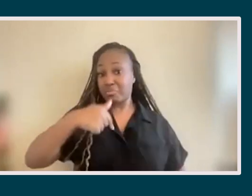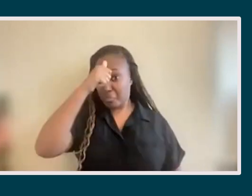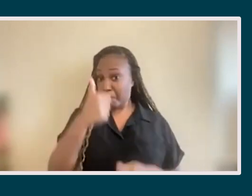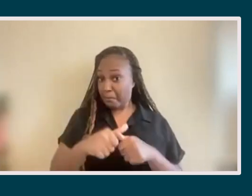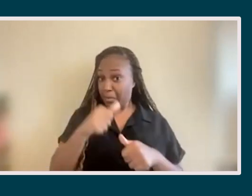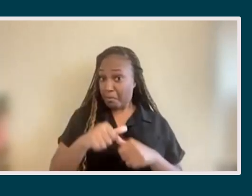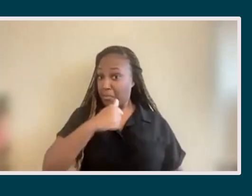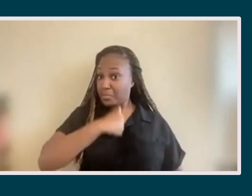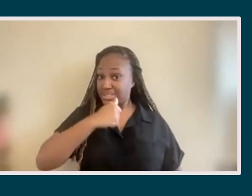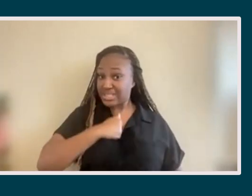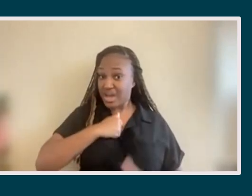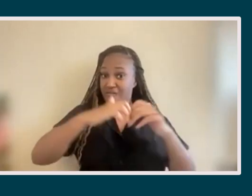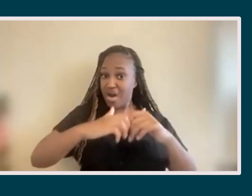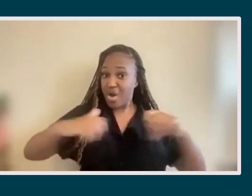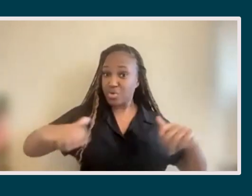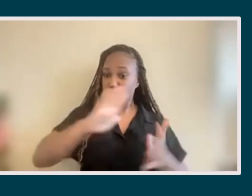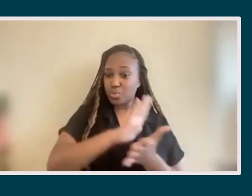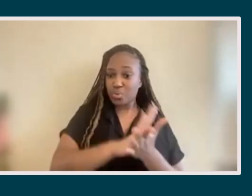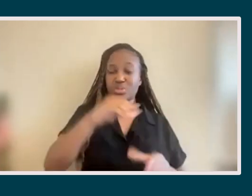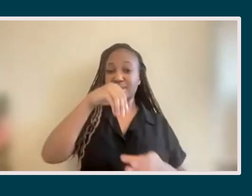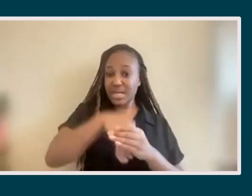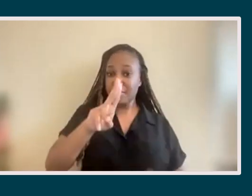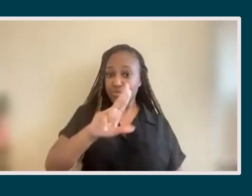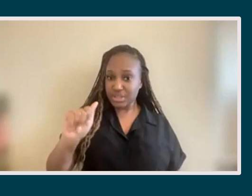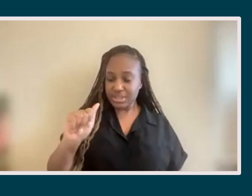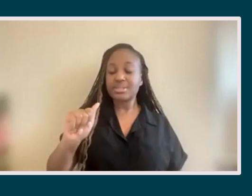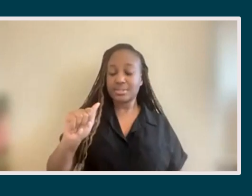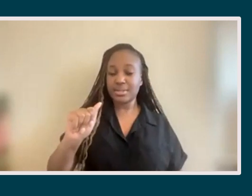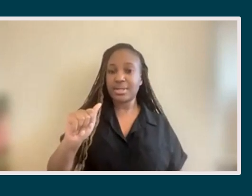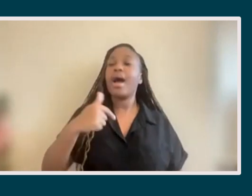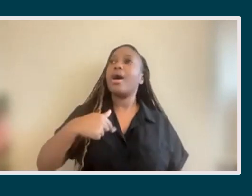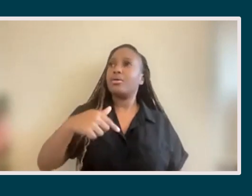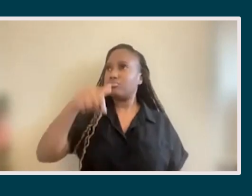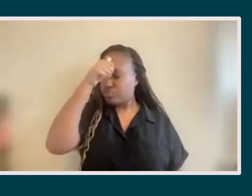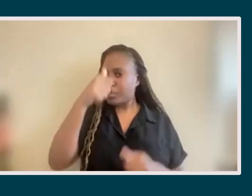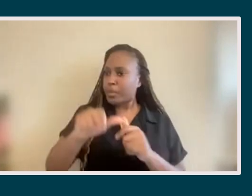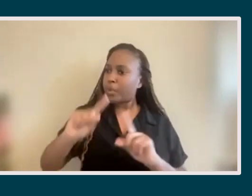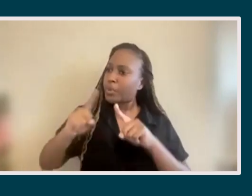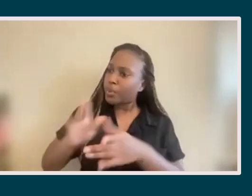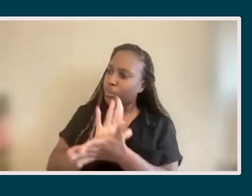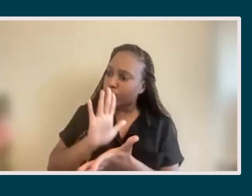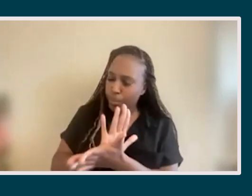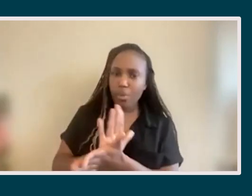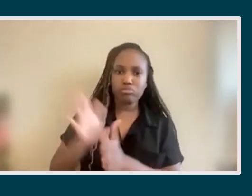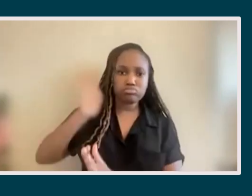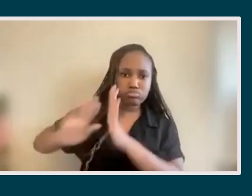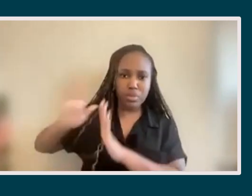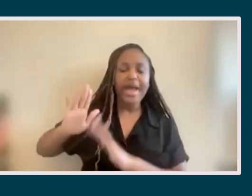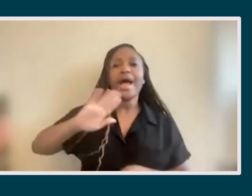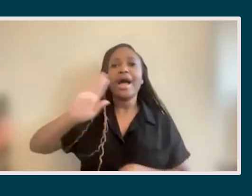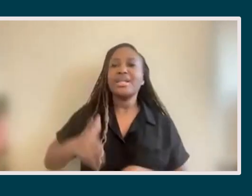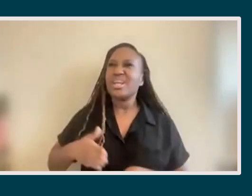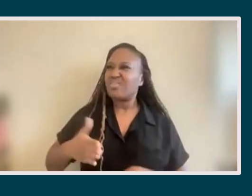in Lynchburg, Virginia. I remember going to school, and it never dawned on